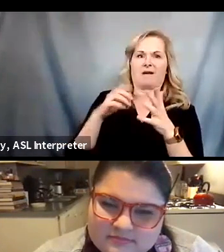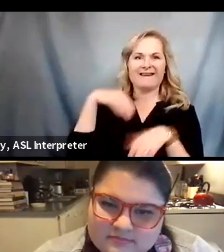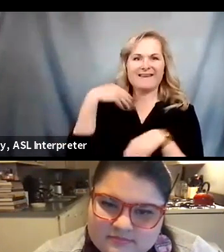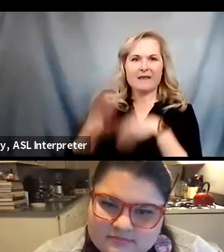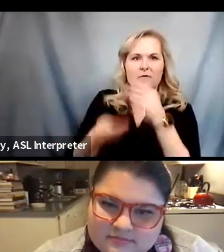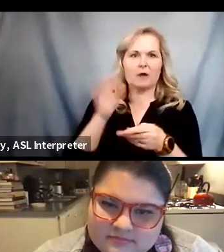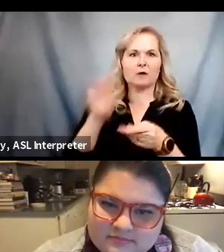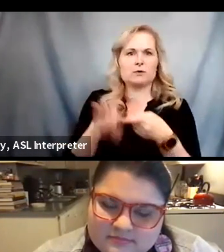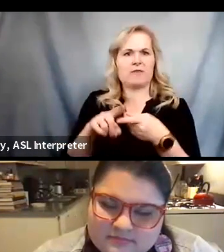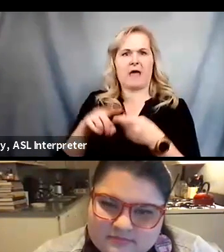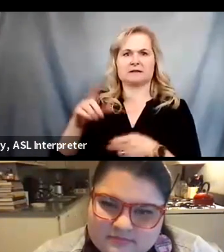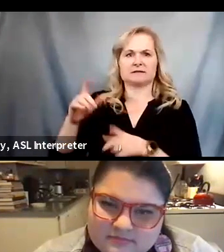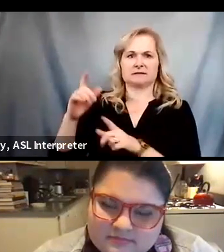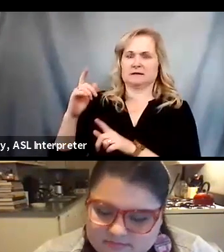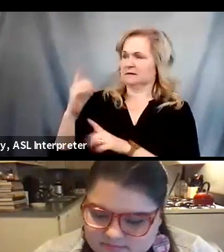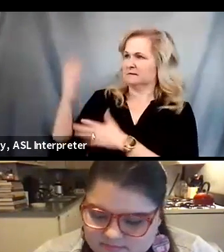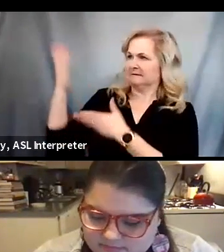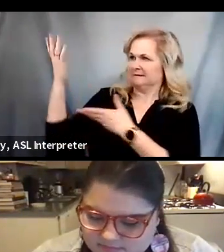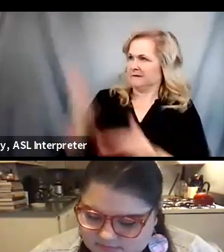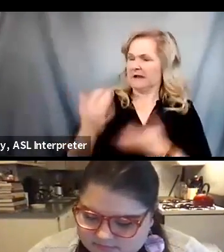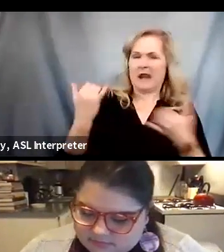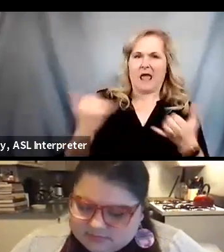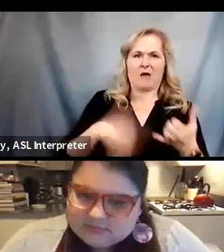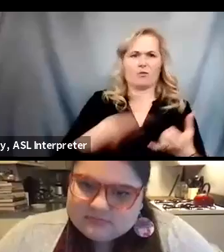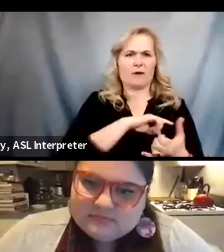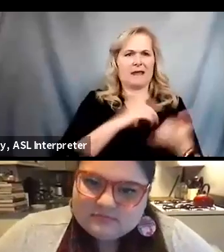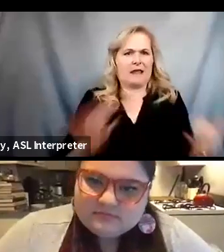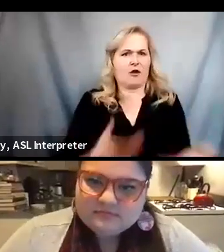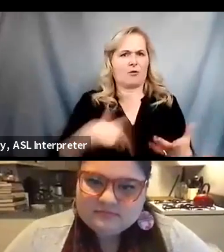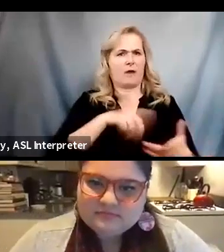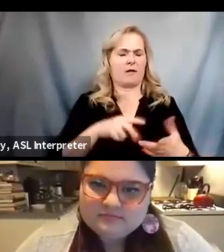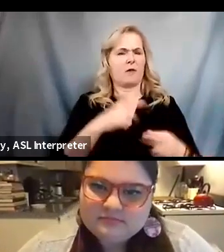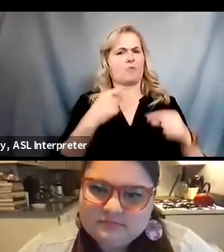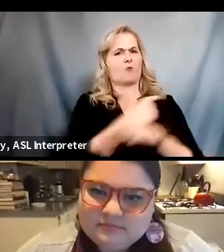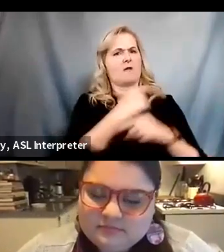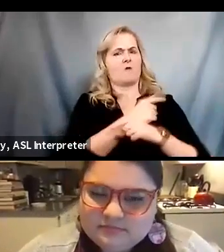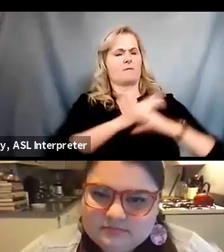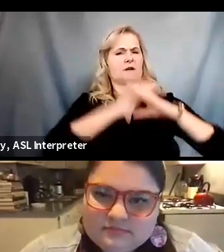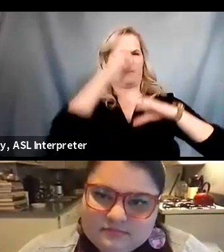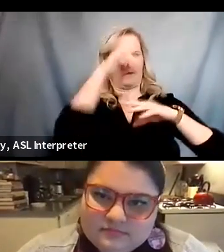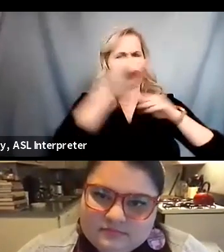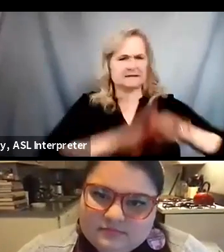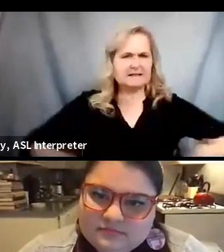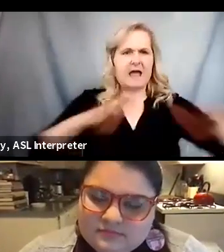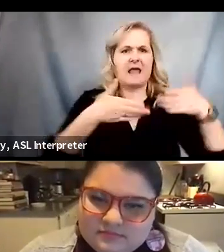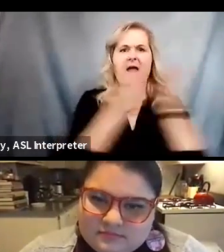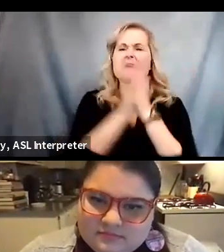now. We recognize Lenape and Wapino people as the rightful protectors of this land and ask for their